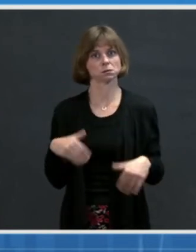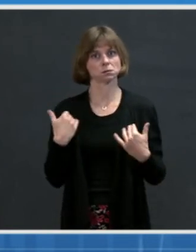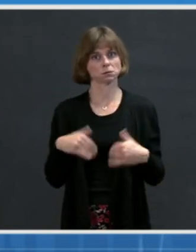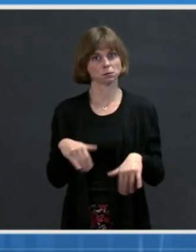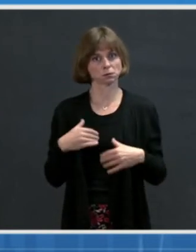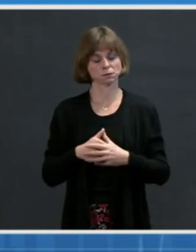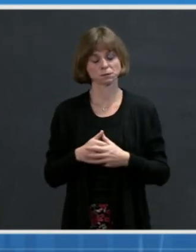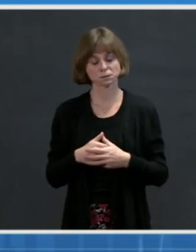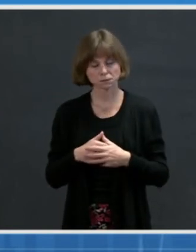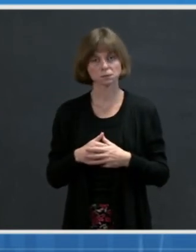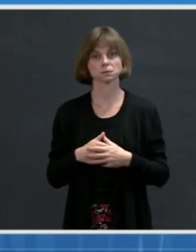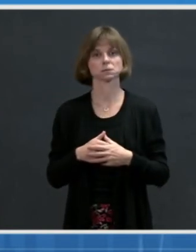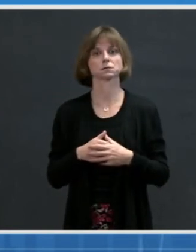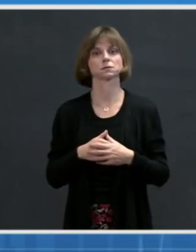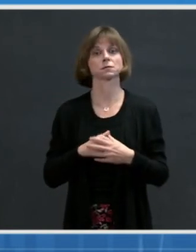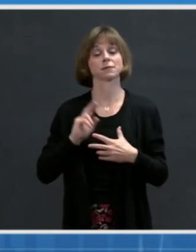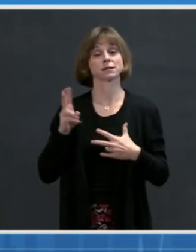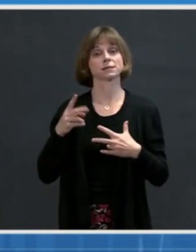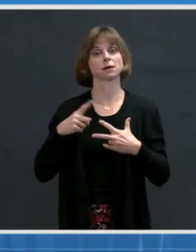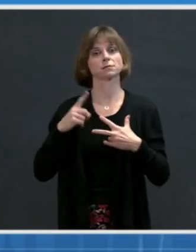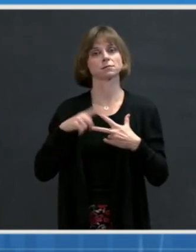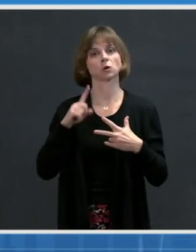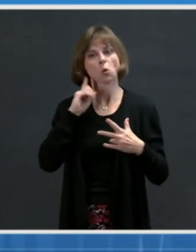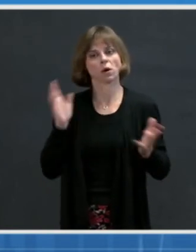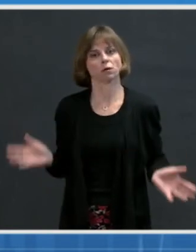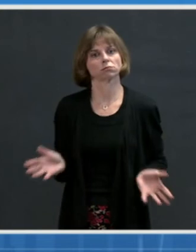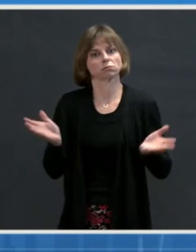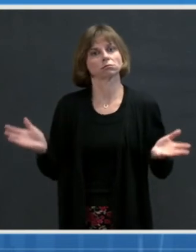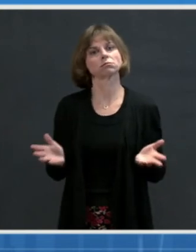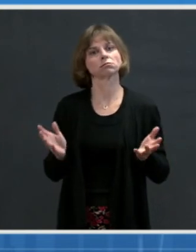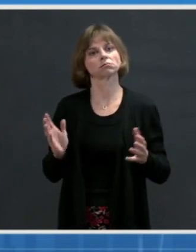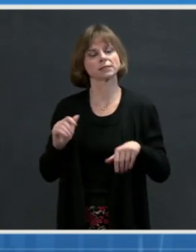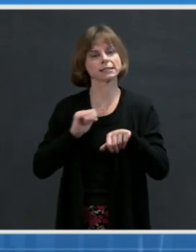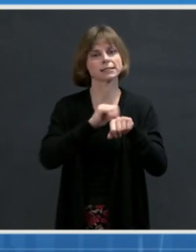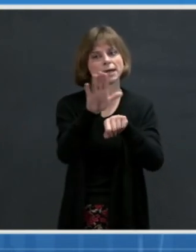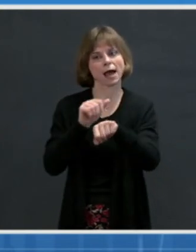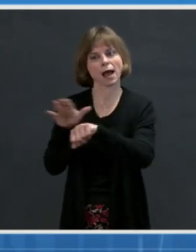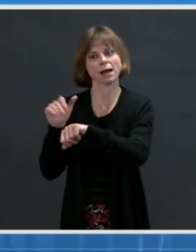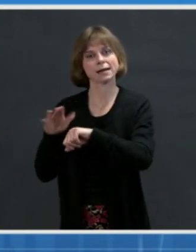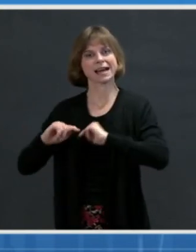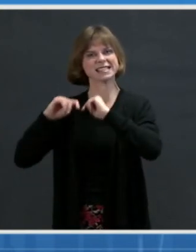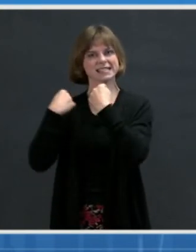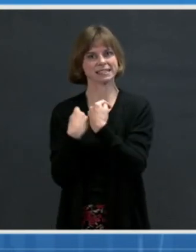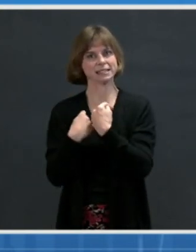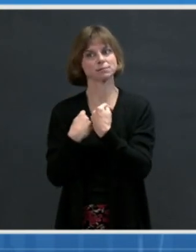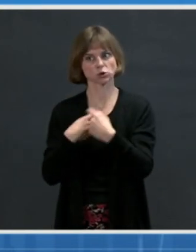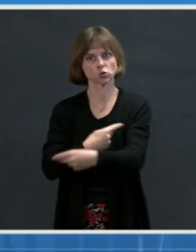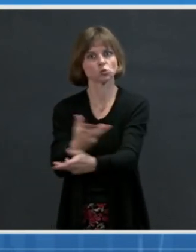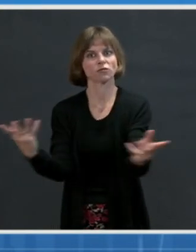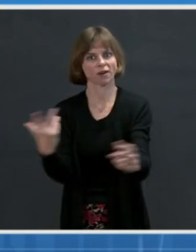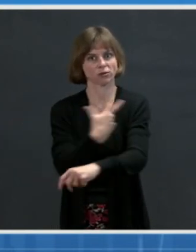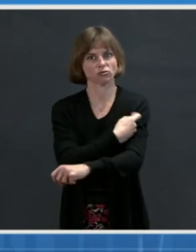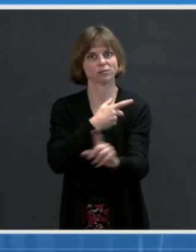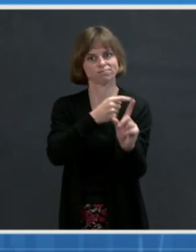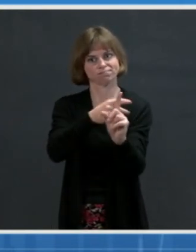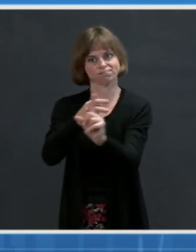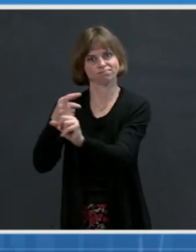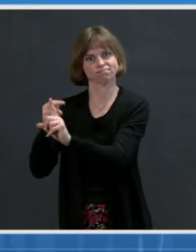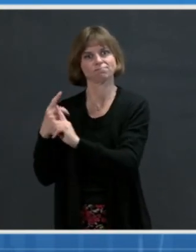Second, we're mobilizing teams to get shots in arms. We've deployed over 800 federal personnel as